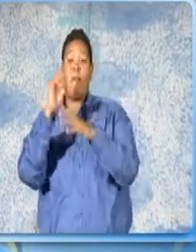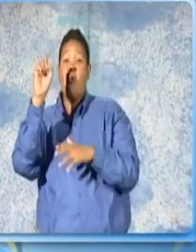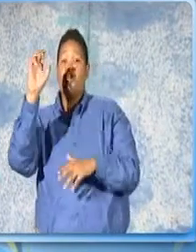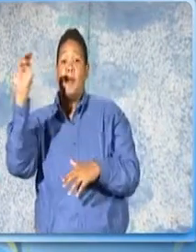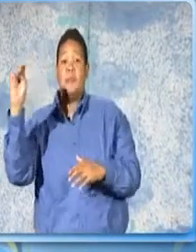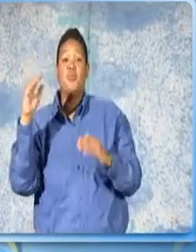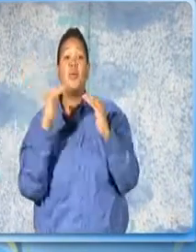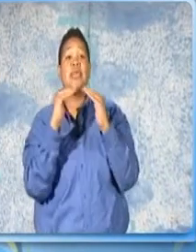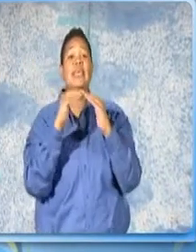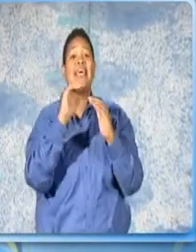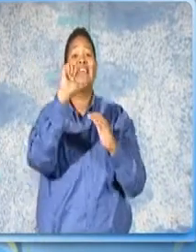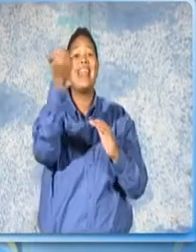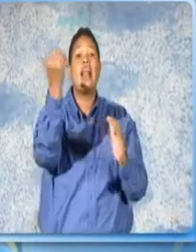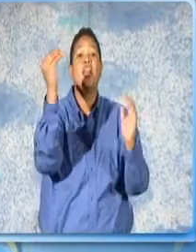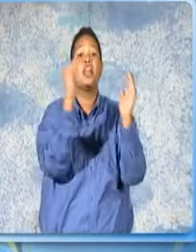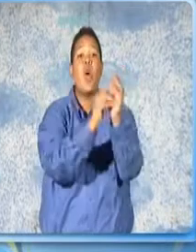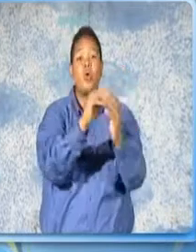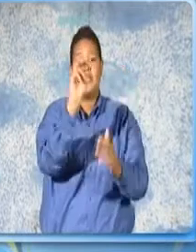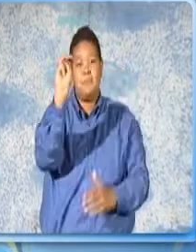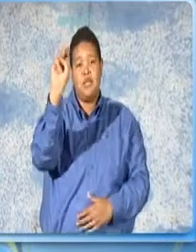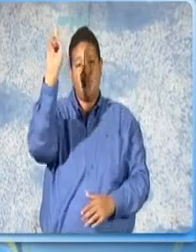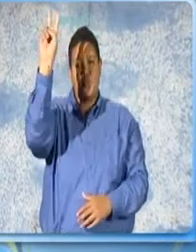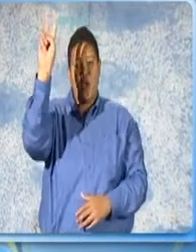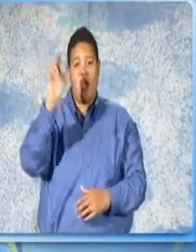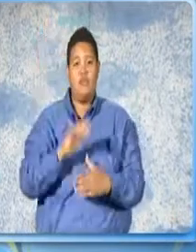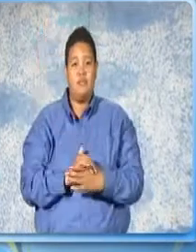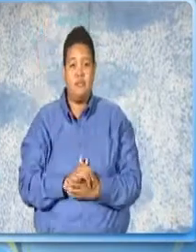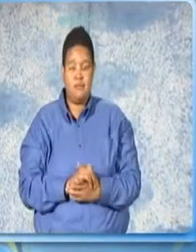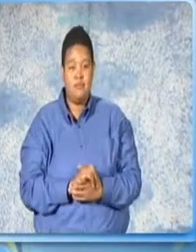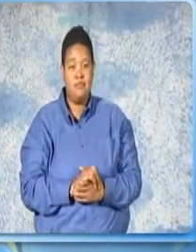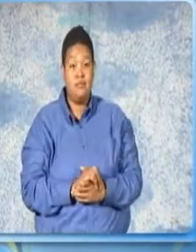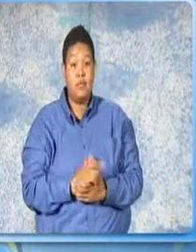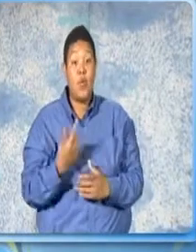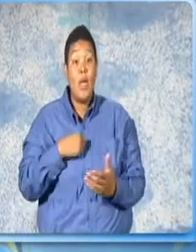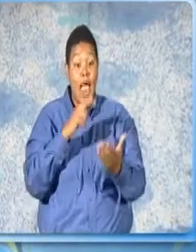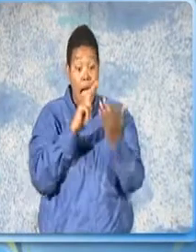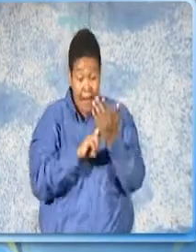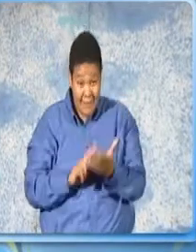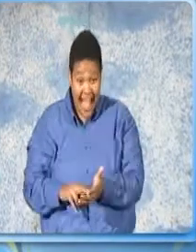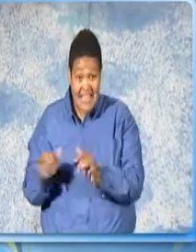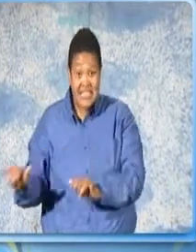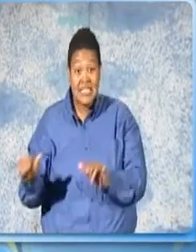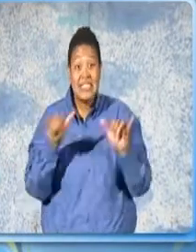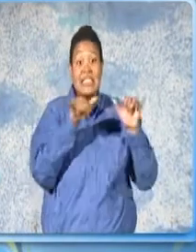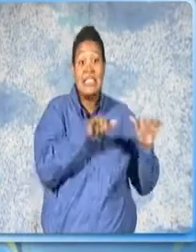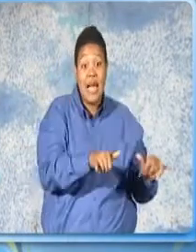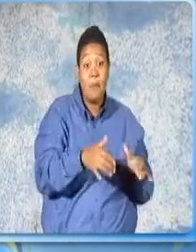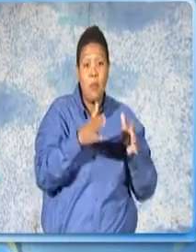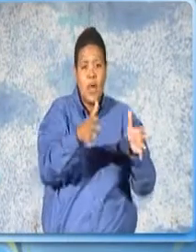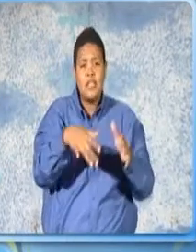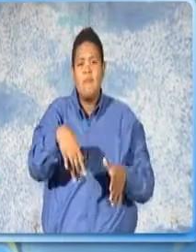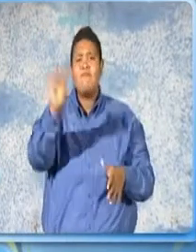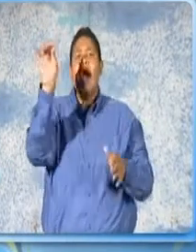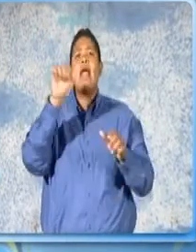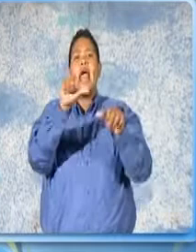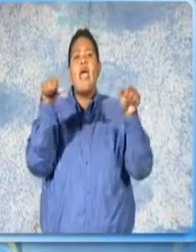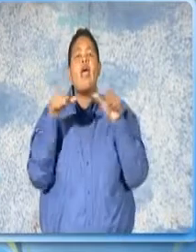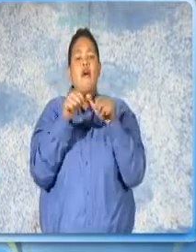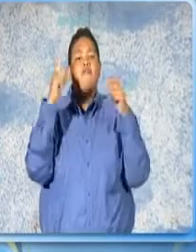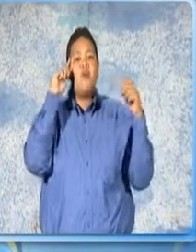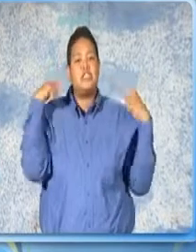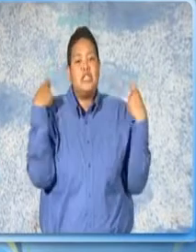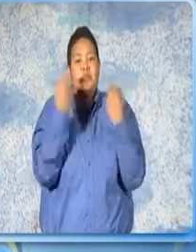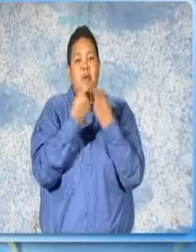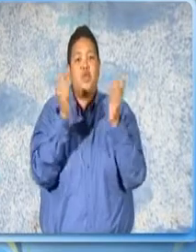which is 10,000 meters squared. We applied the same method to find the area of the Spanish Town Square,